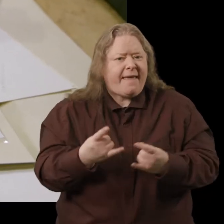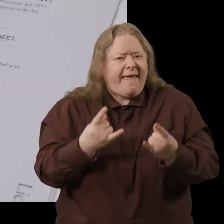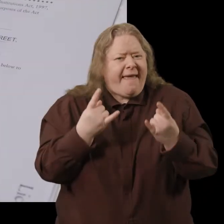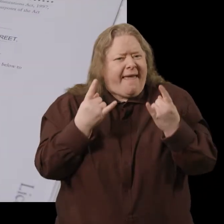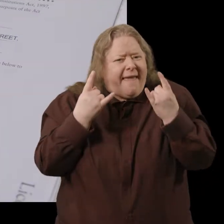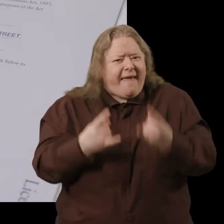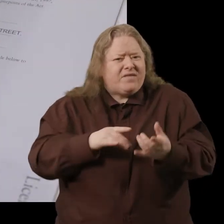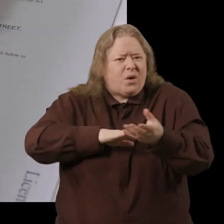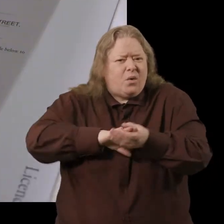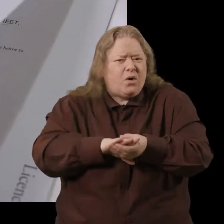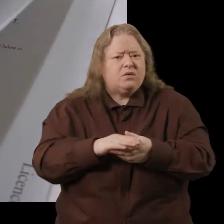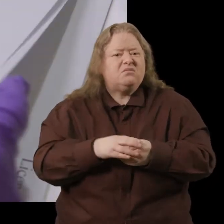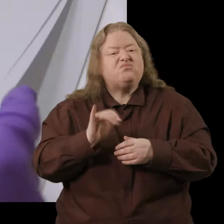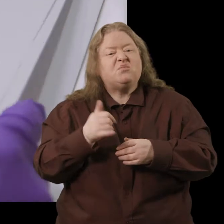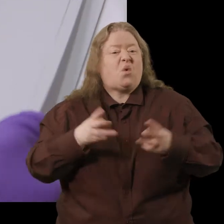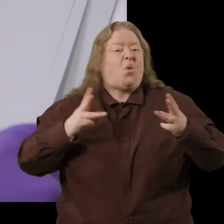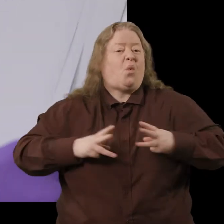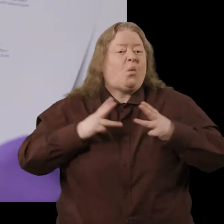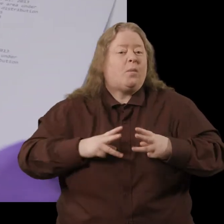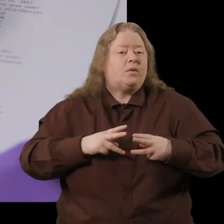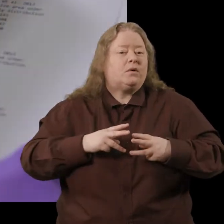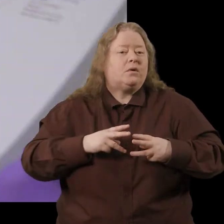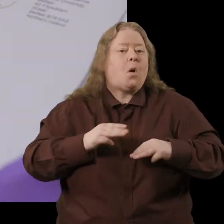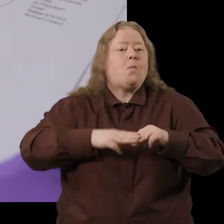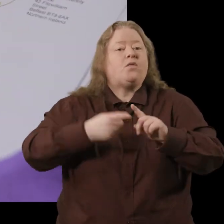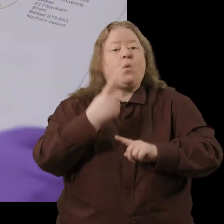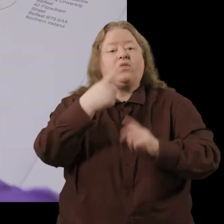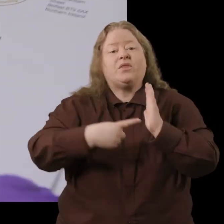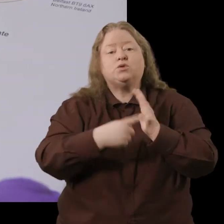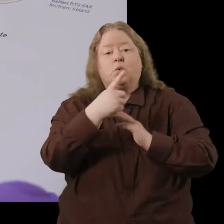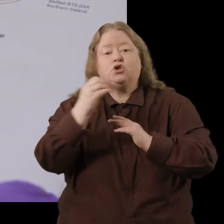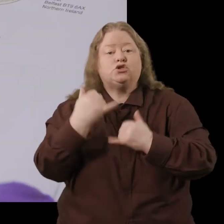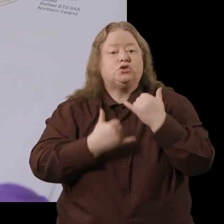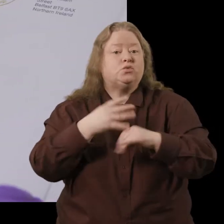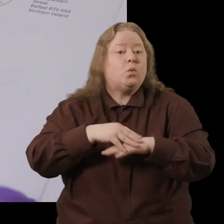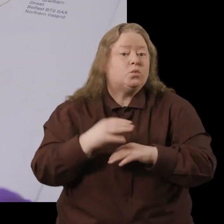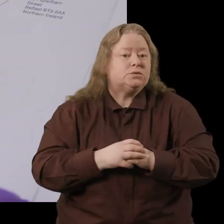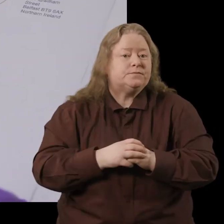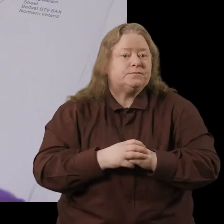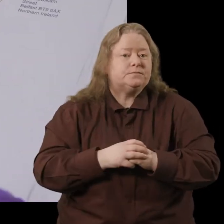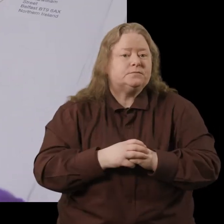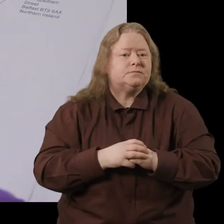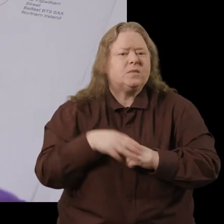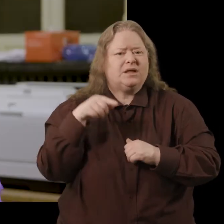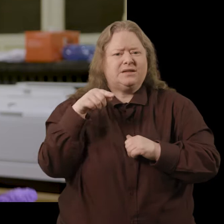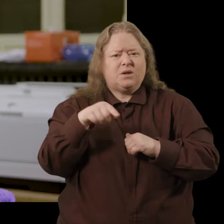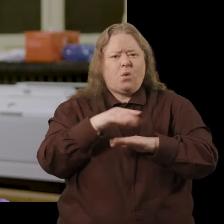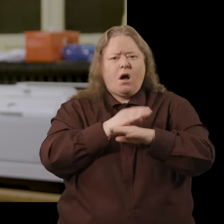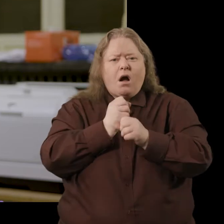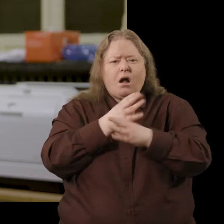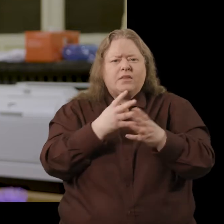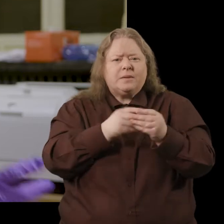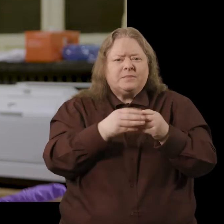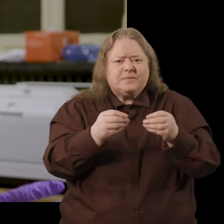heavily worn, it was probably worn by a woman, and is over 1100 years old. So this is where all